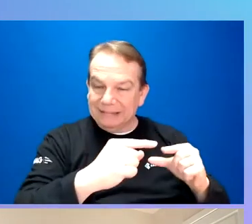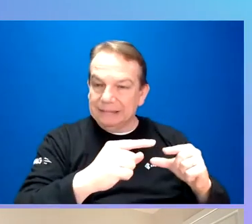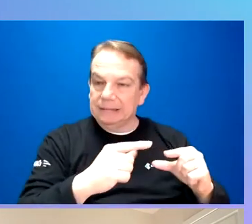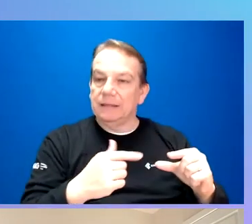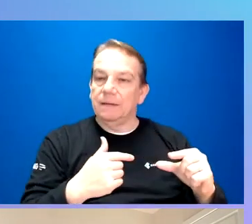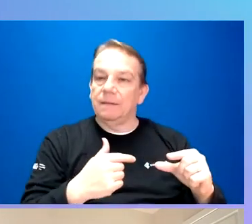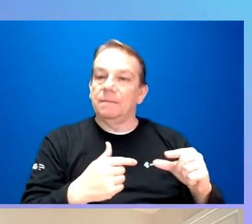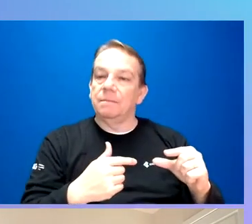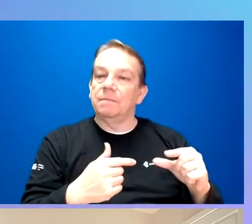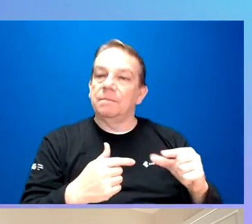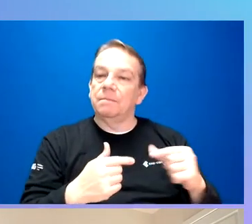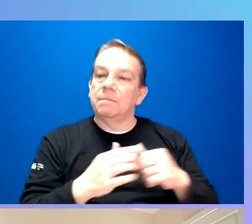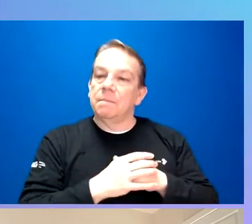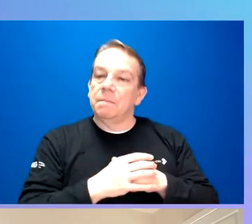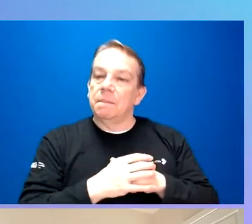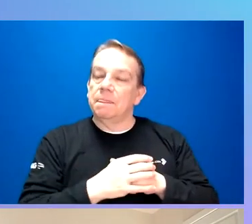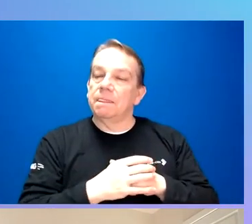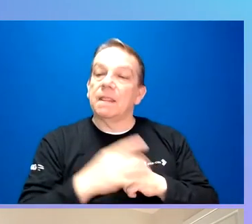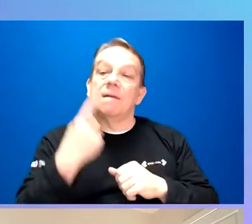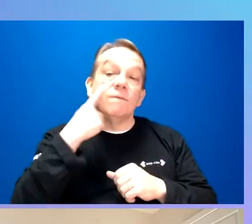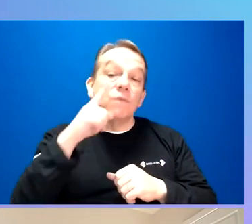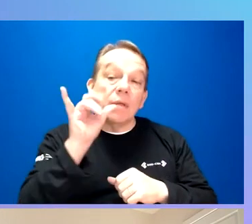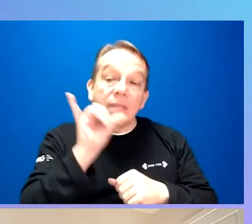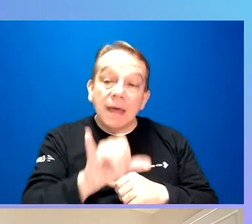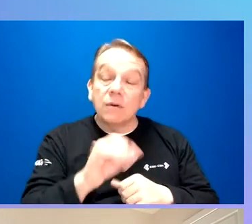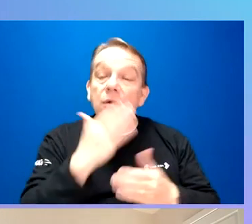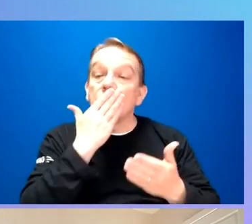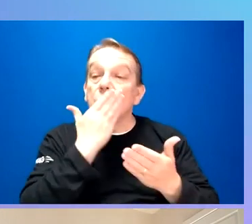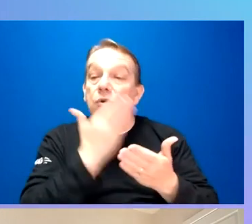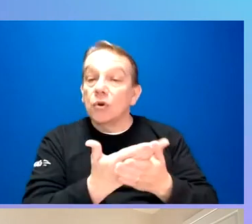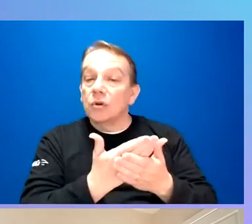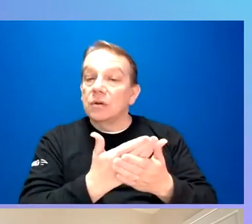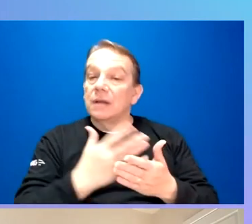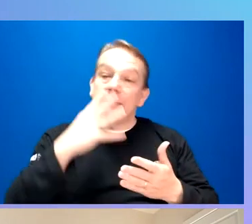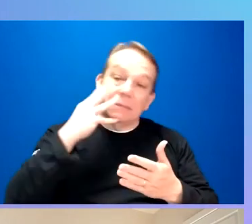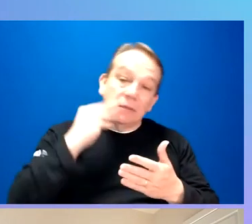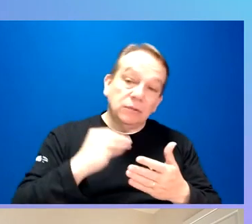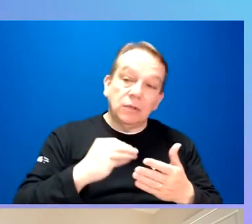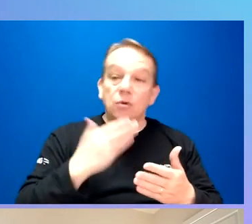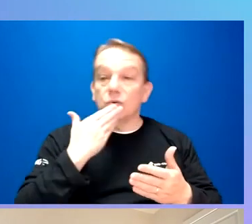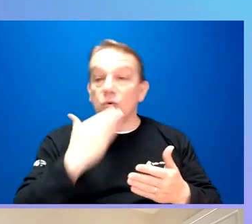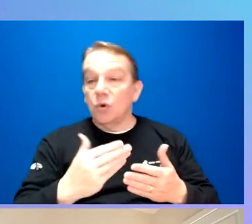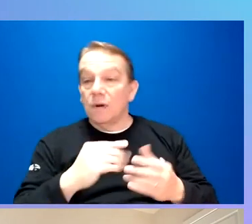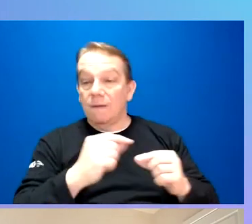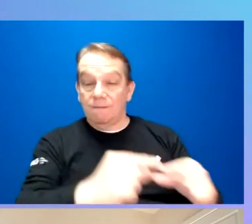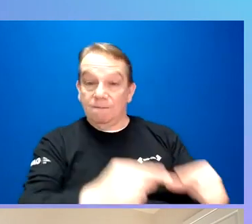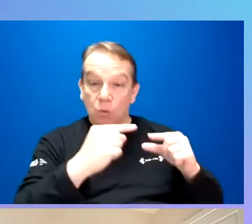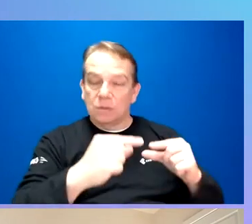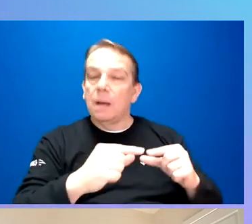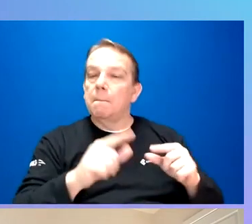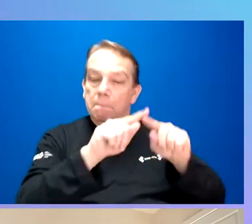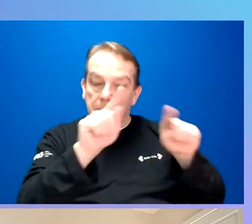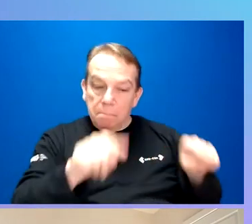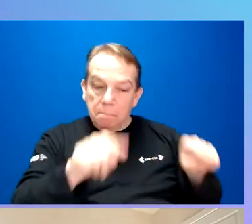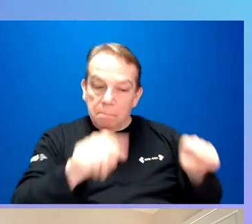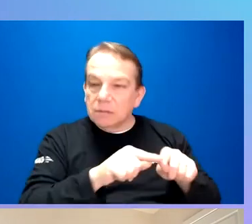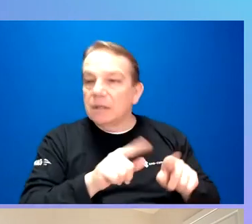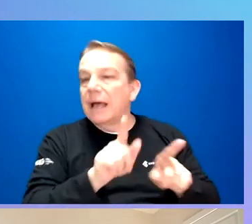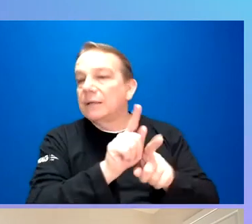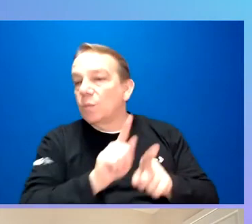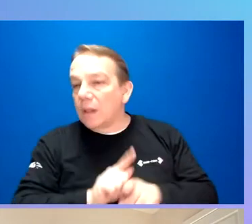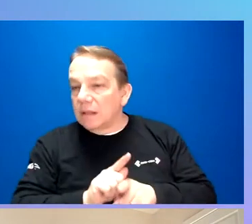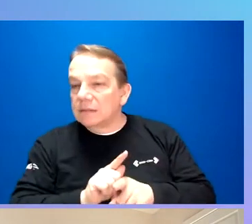For that, it is important to have a good color contrast of the focus bounding box and as well as